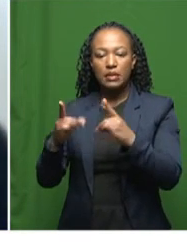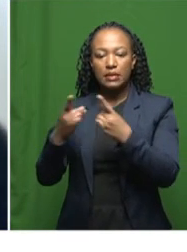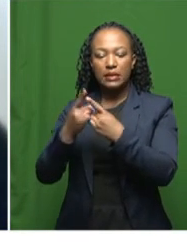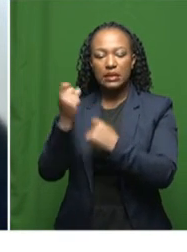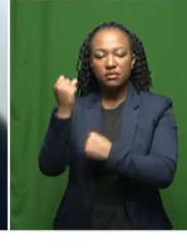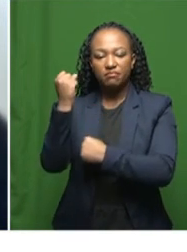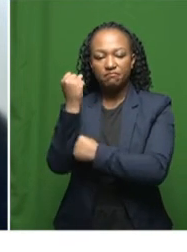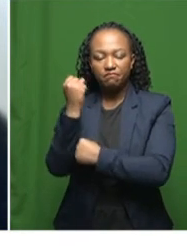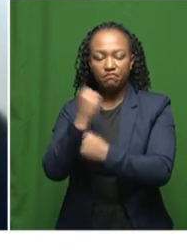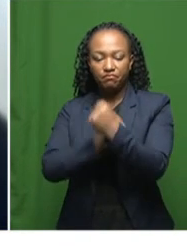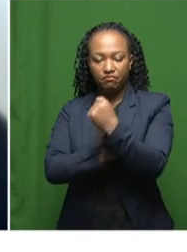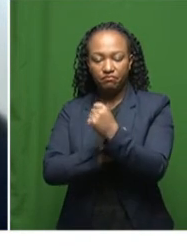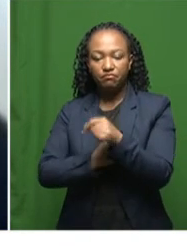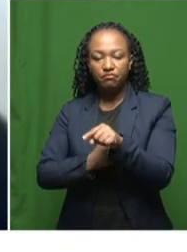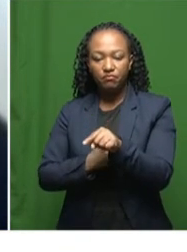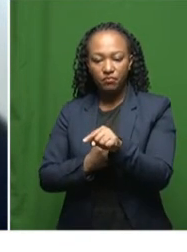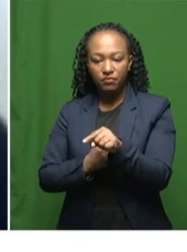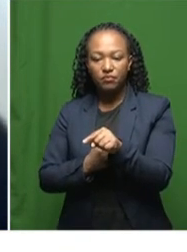of